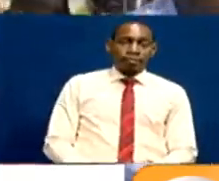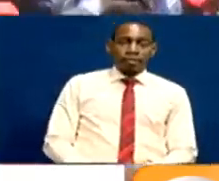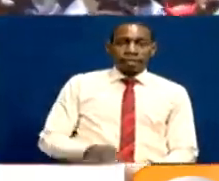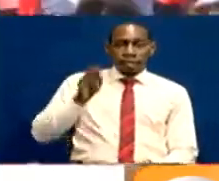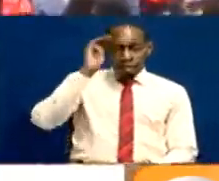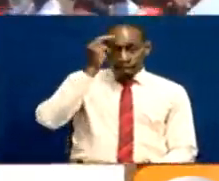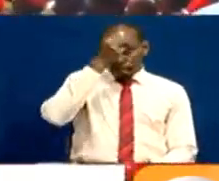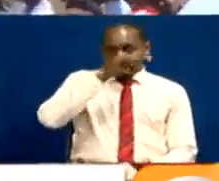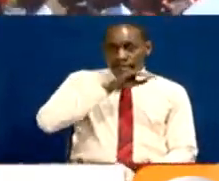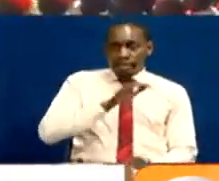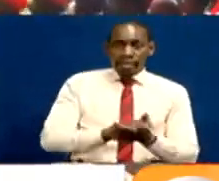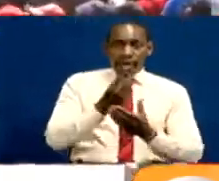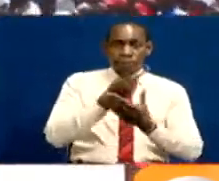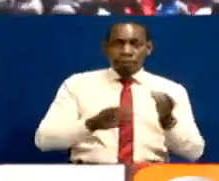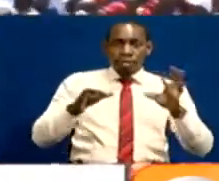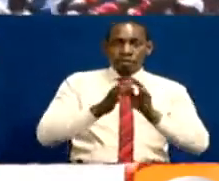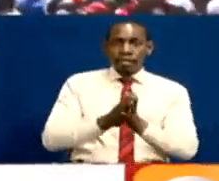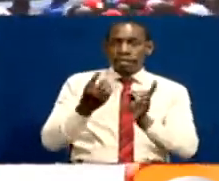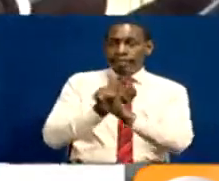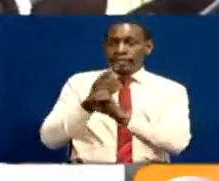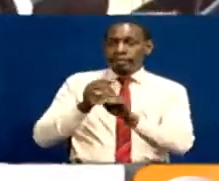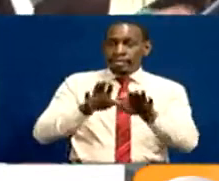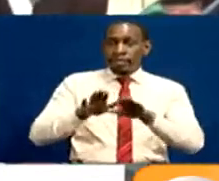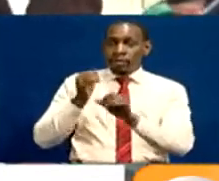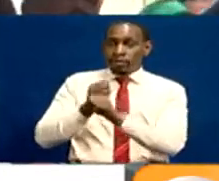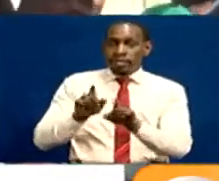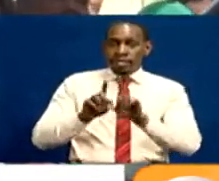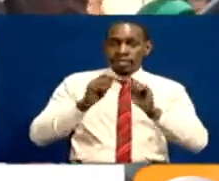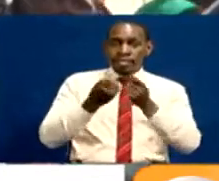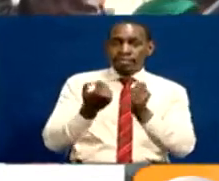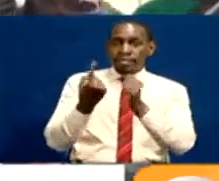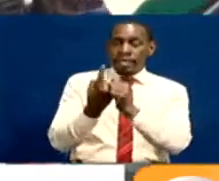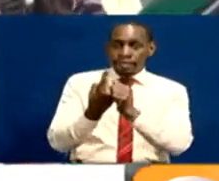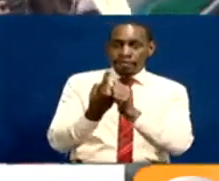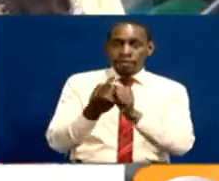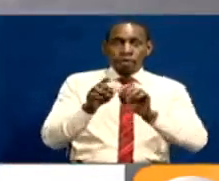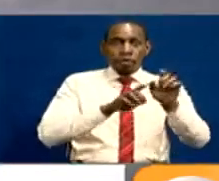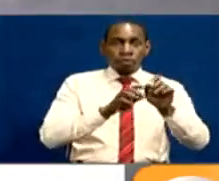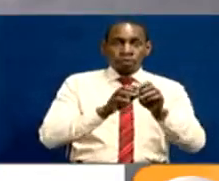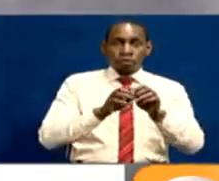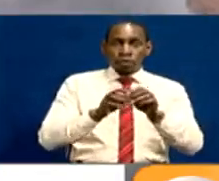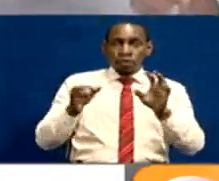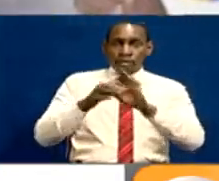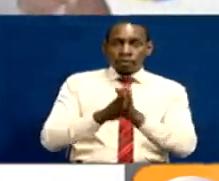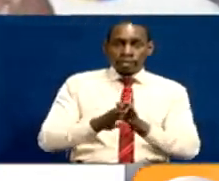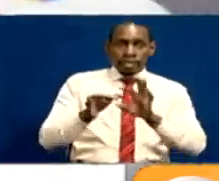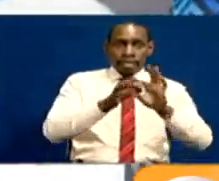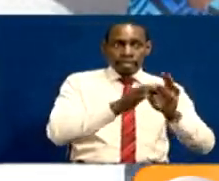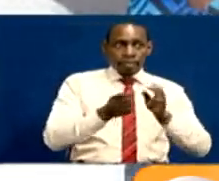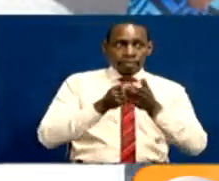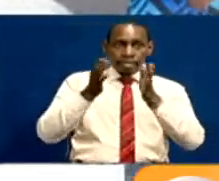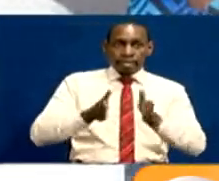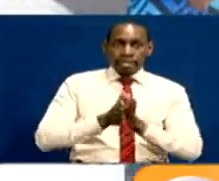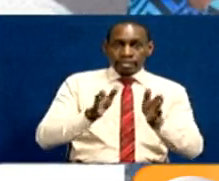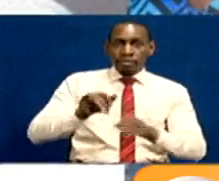Karua and Odinga will be holding both joint and separate rallies with a team of 11 coalescing around them. Azimio Secretary General